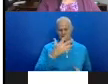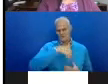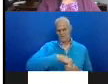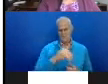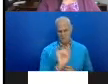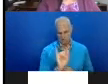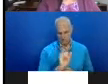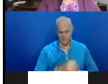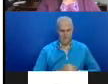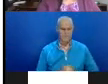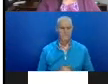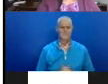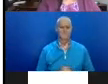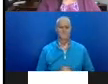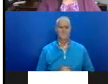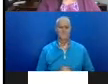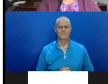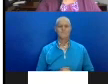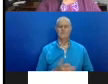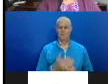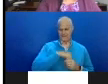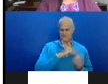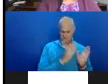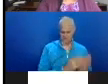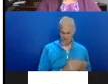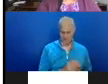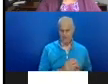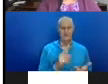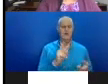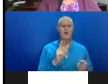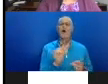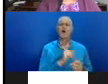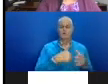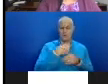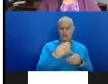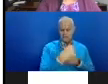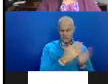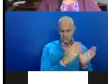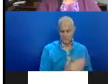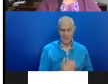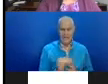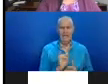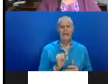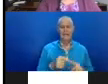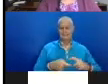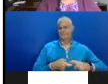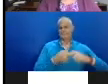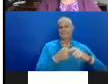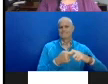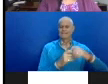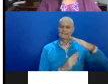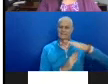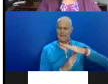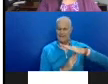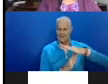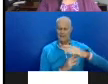to. So there's an internal plan, but also there's an external plan, like this idea of taking a time out or something like that, or any other ideas